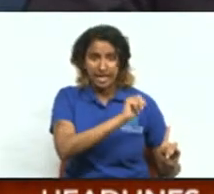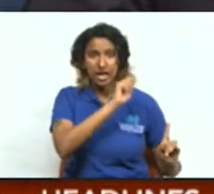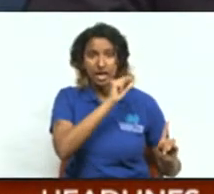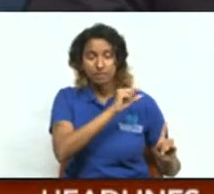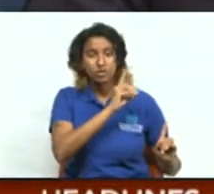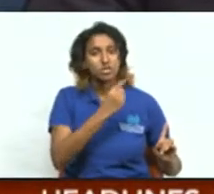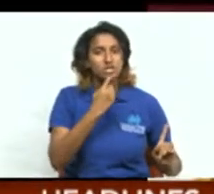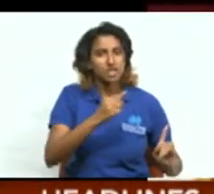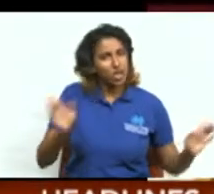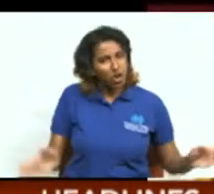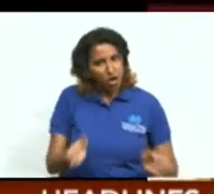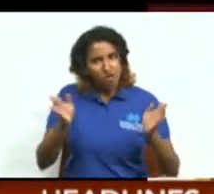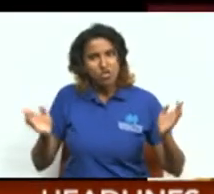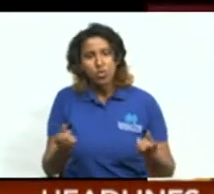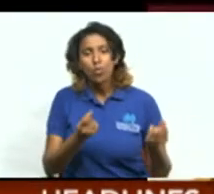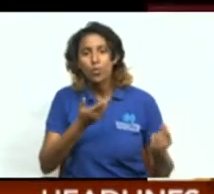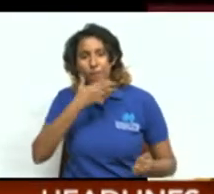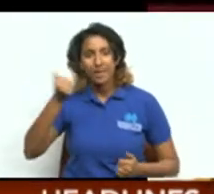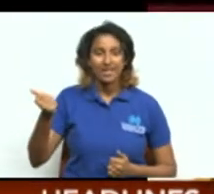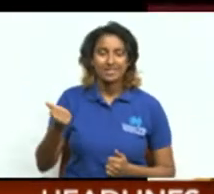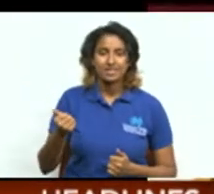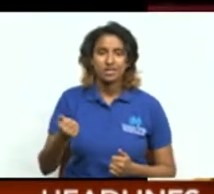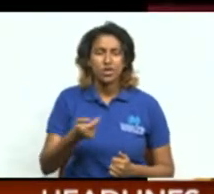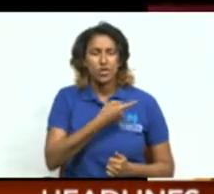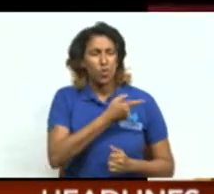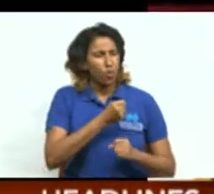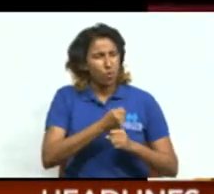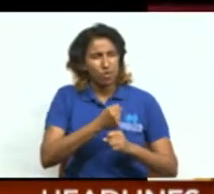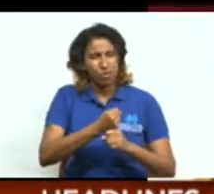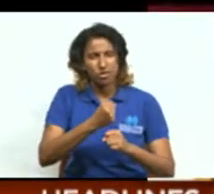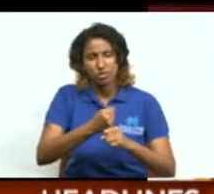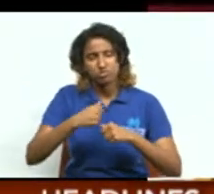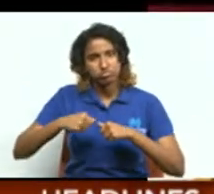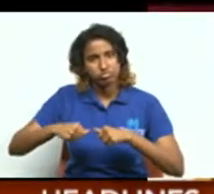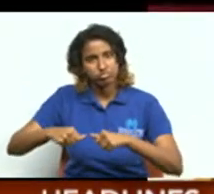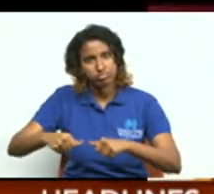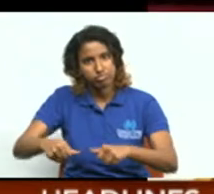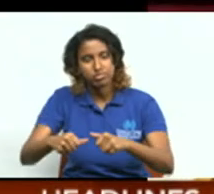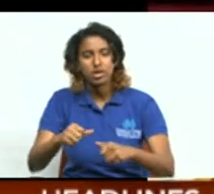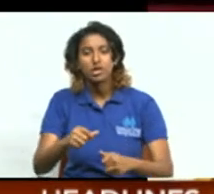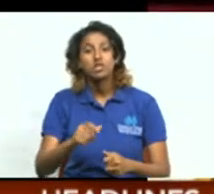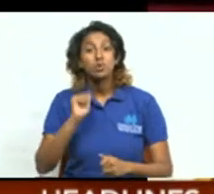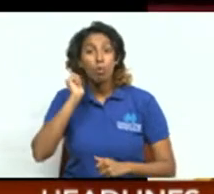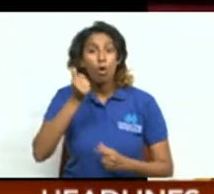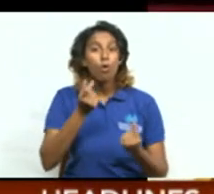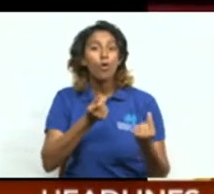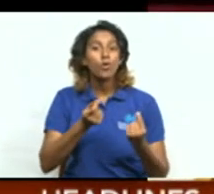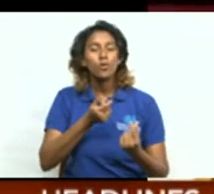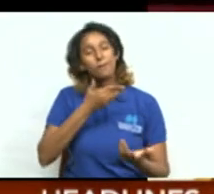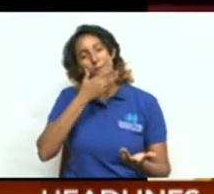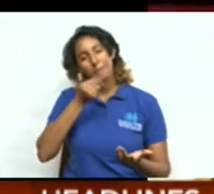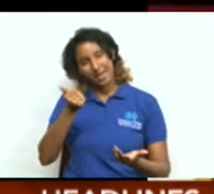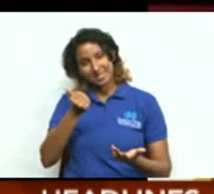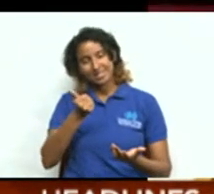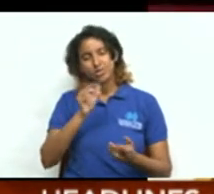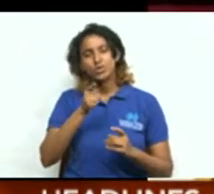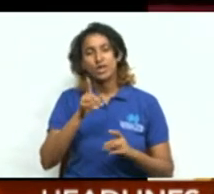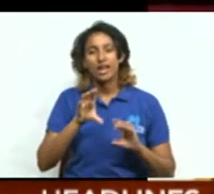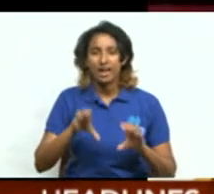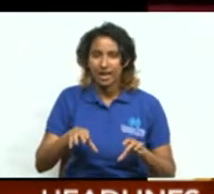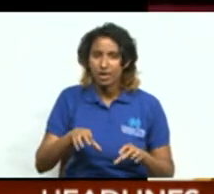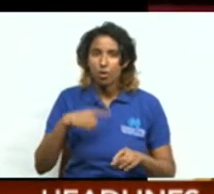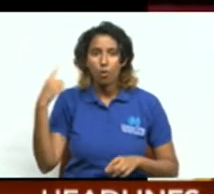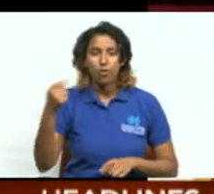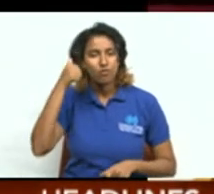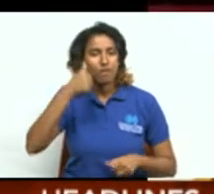forward. You've come a long way and you've worked hard. Go out there tomorrow and do your best. Always remember, SCA